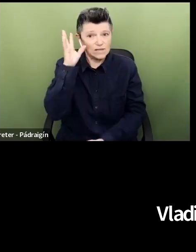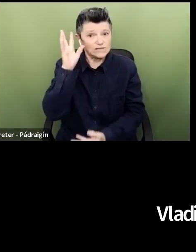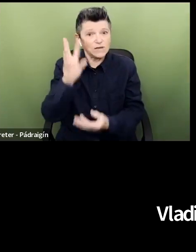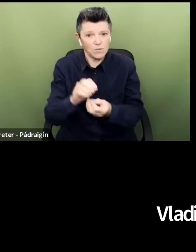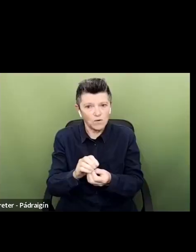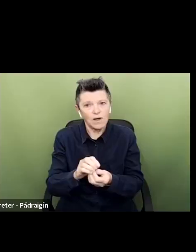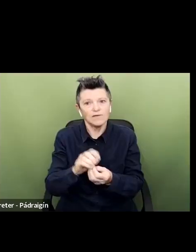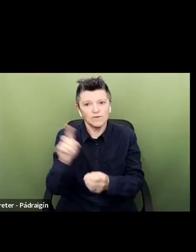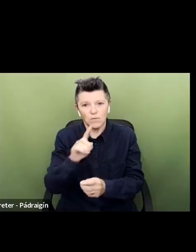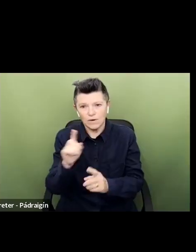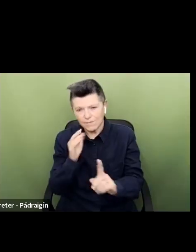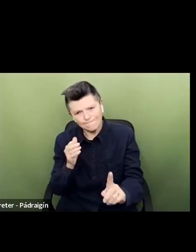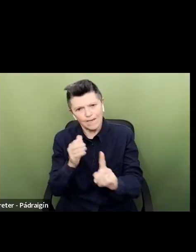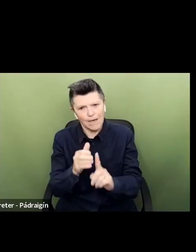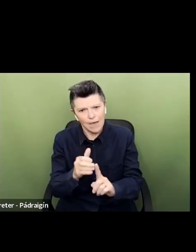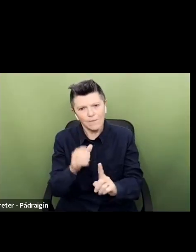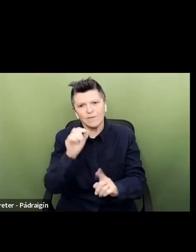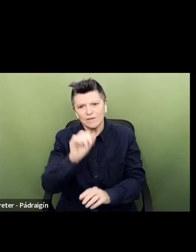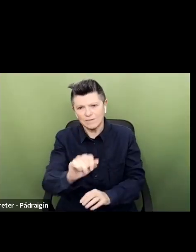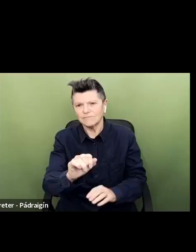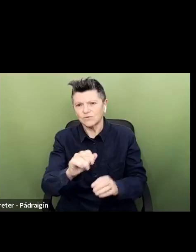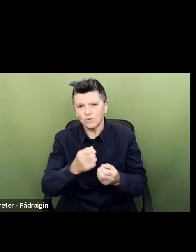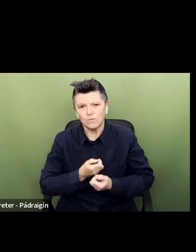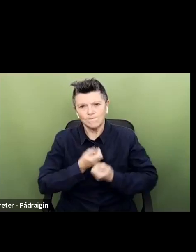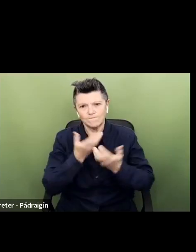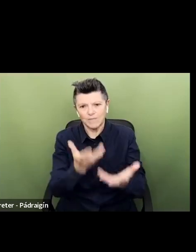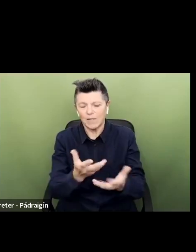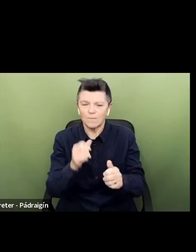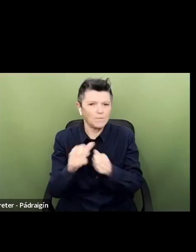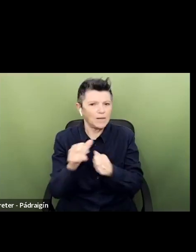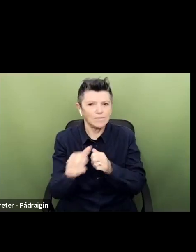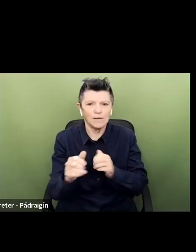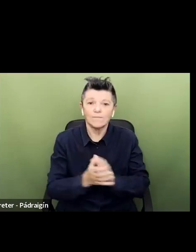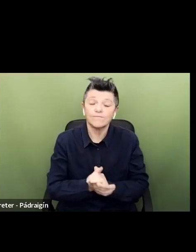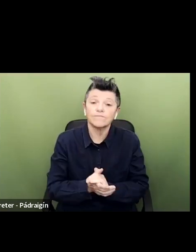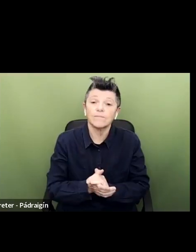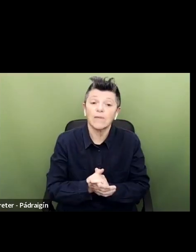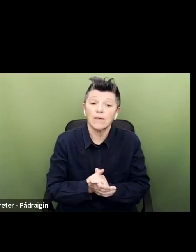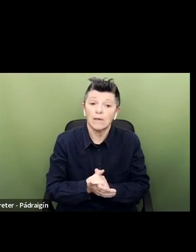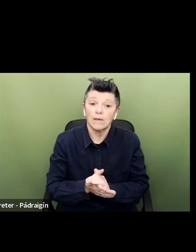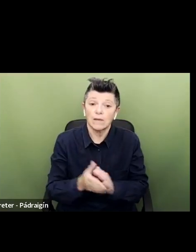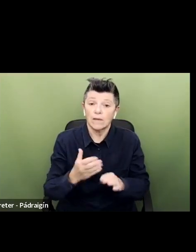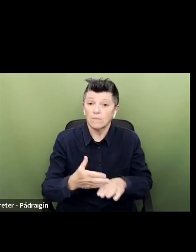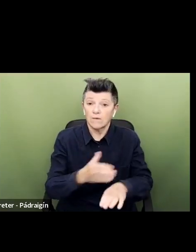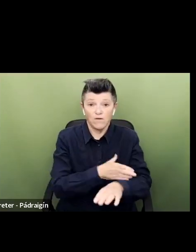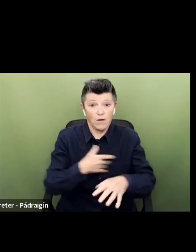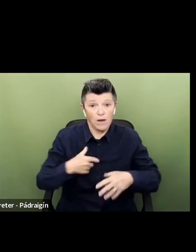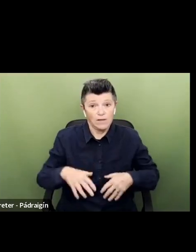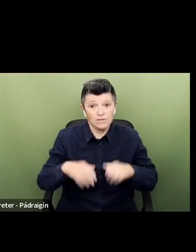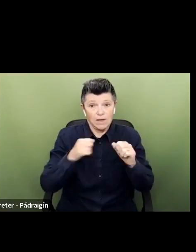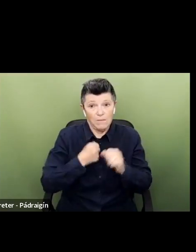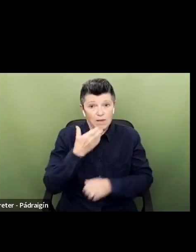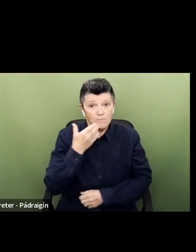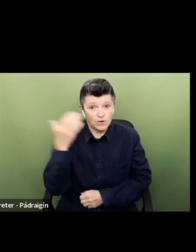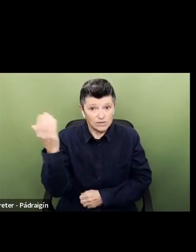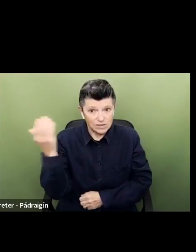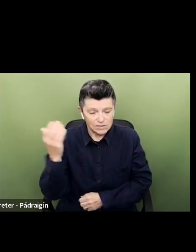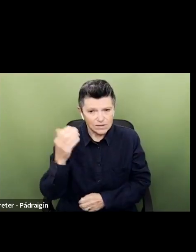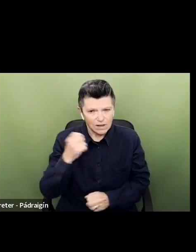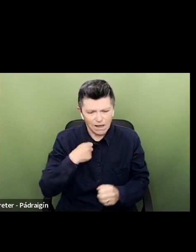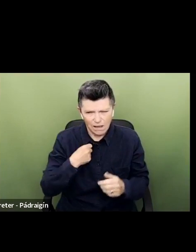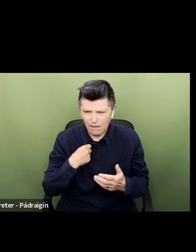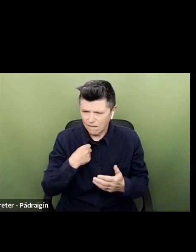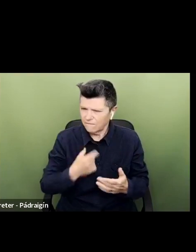I was trying to say better. And before I start my presentation, I believe we have